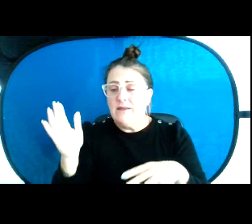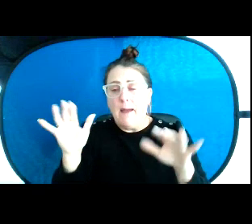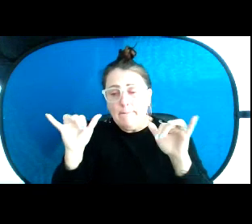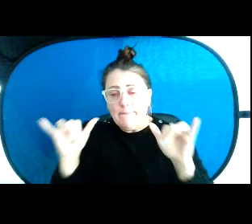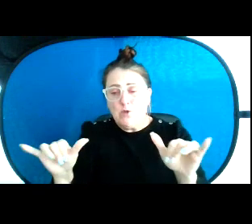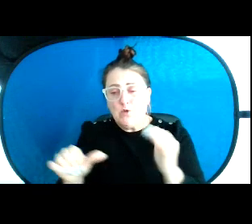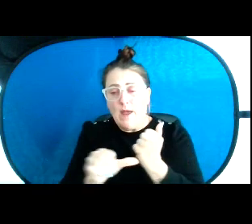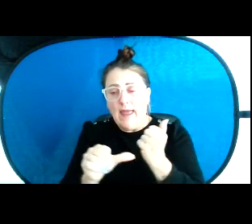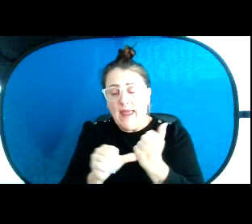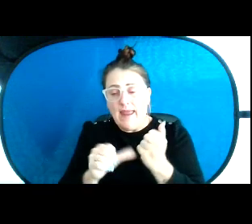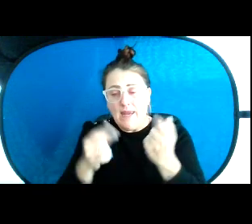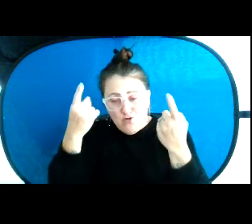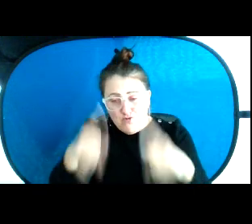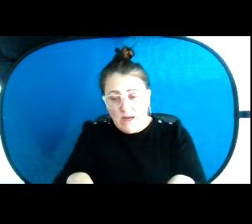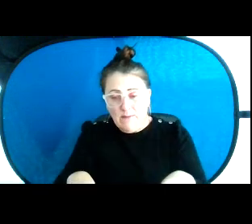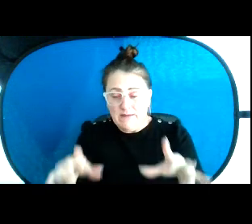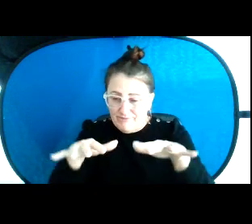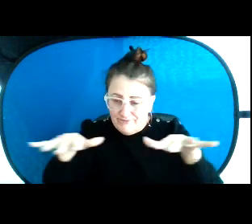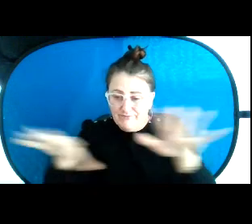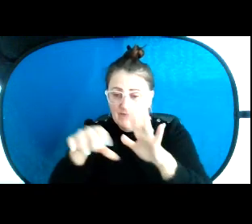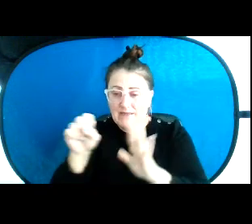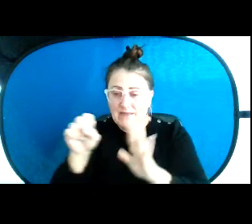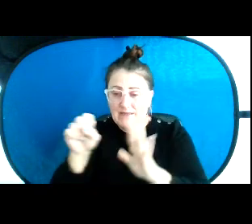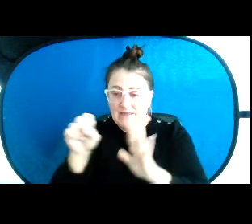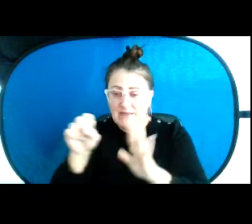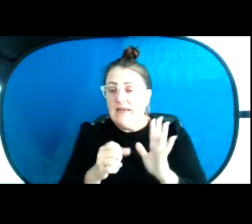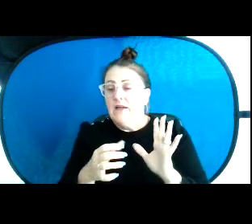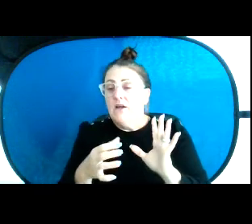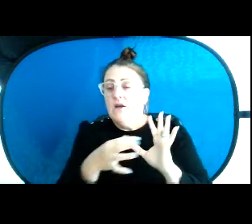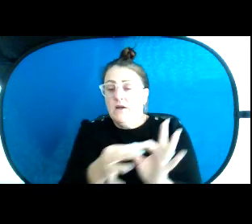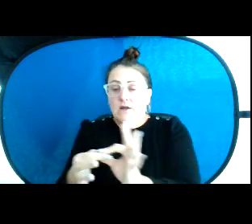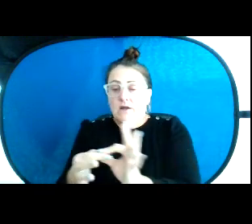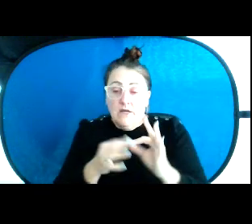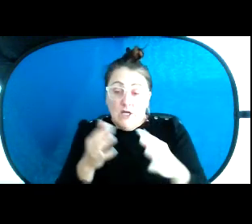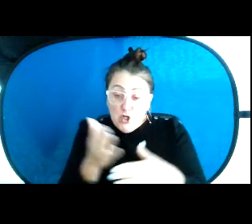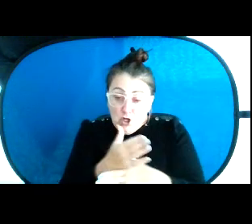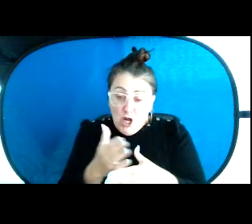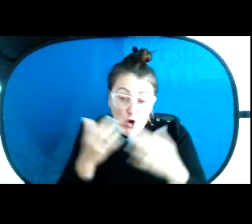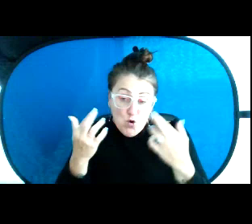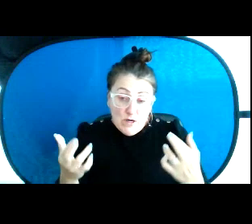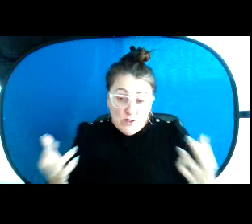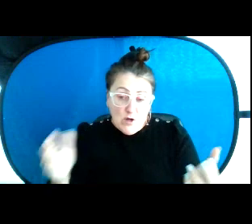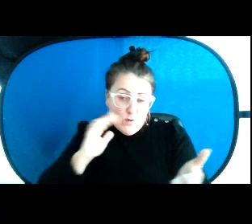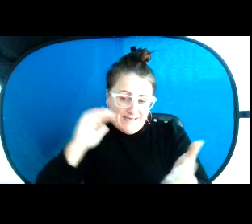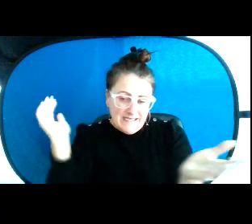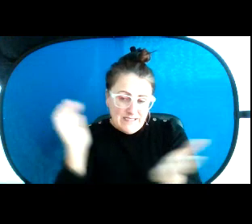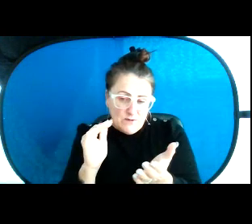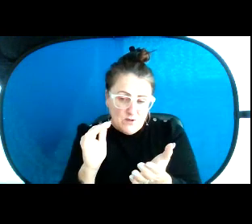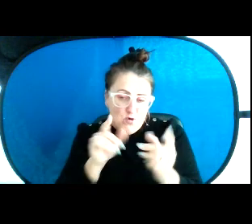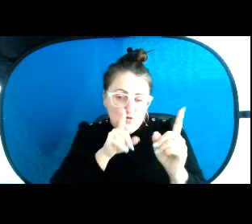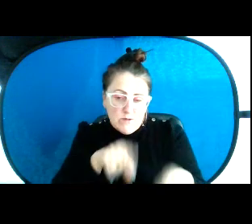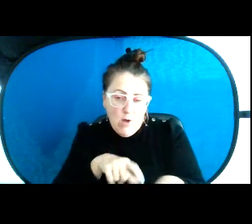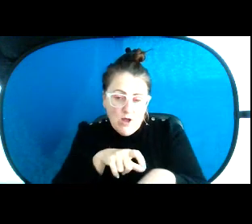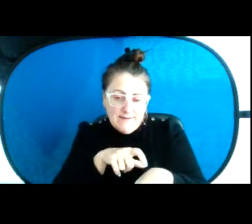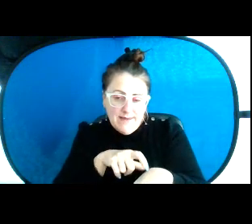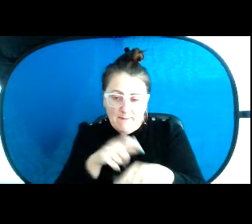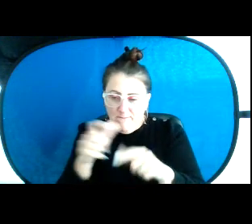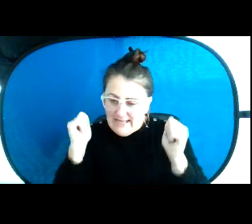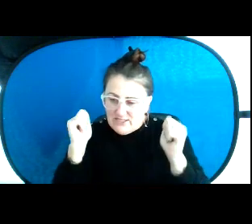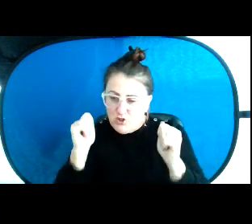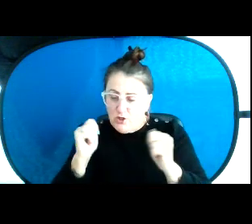that emphasizes cross-state coordination and resource sharing, we can reduce incident response time,